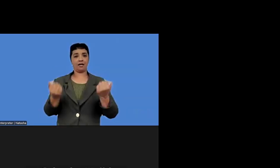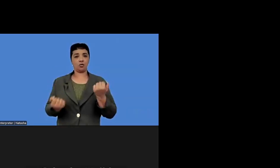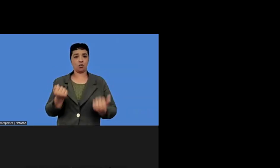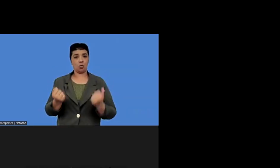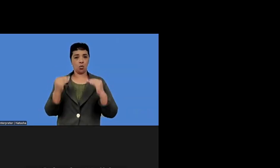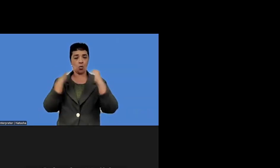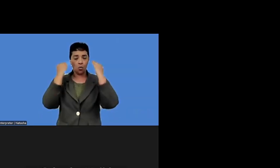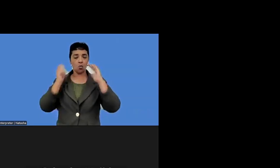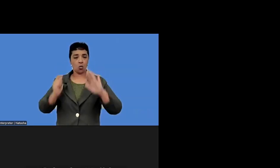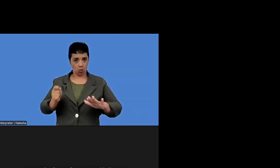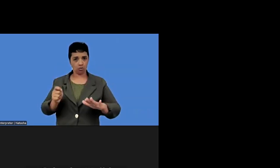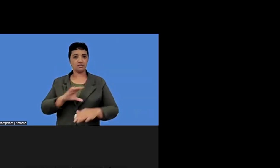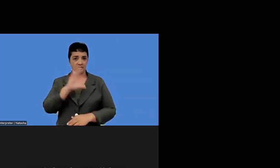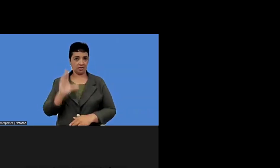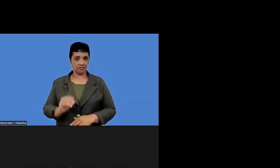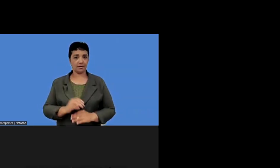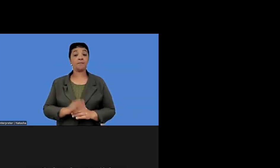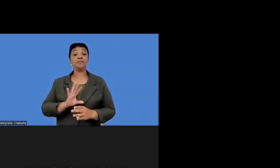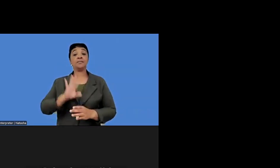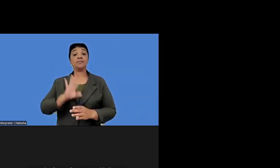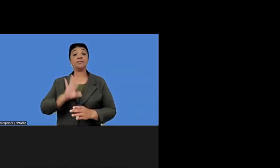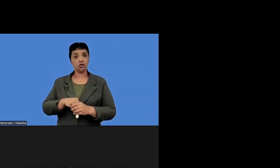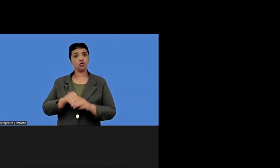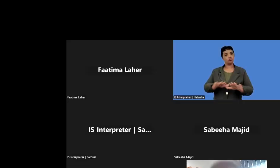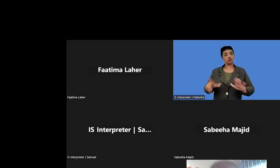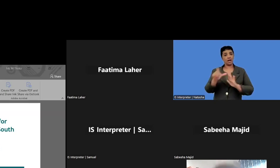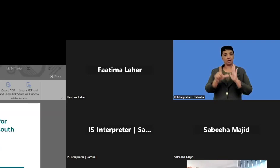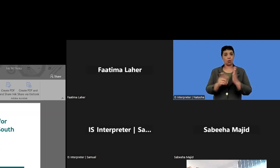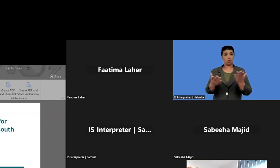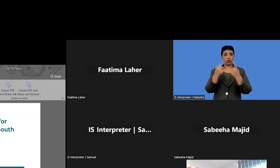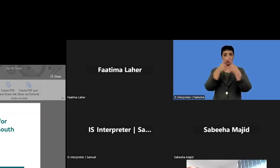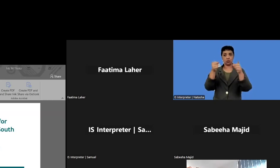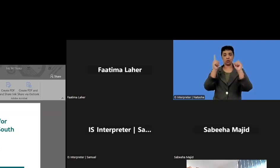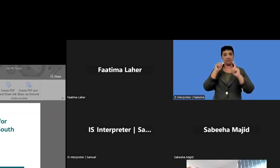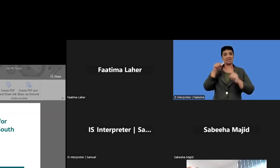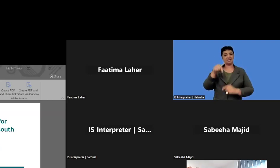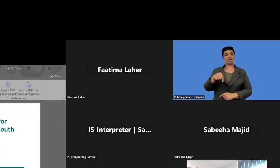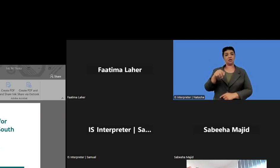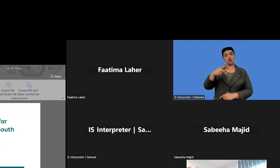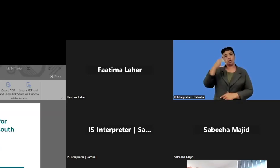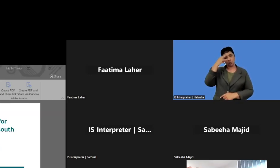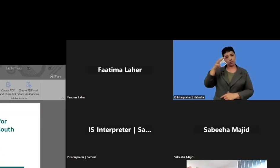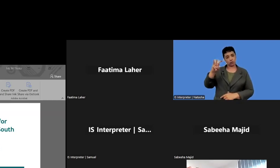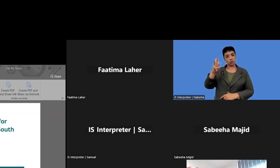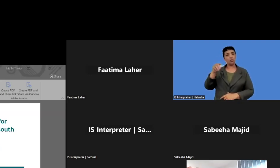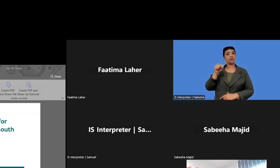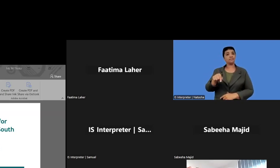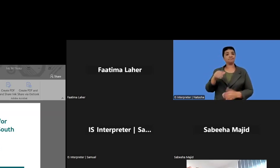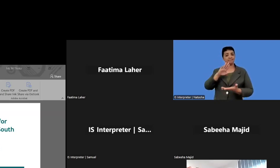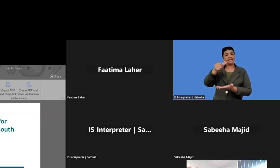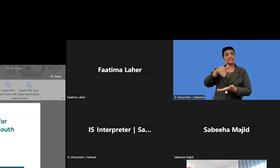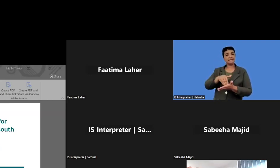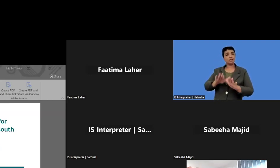joined the Center for Child Law, University of Pretoria, in 2021. The Center for Child Law,